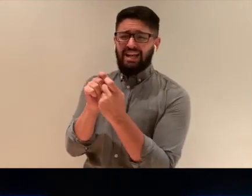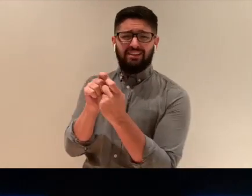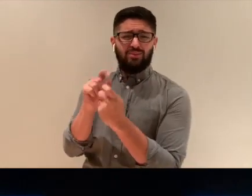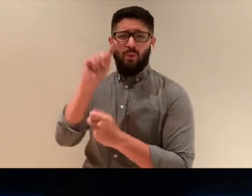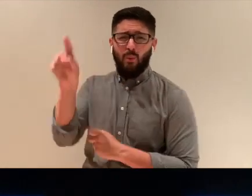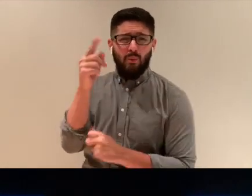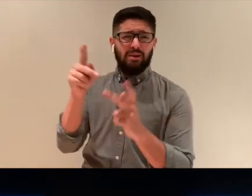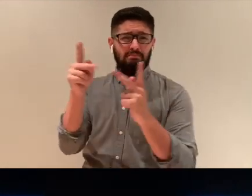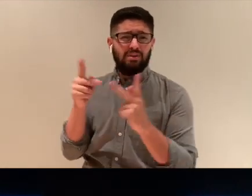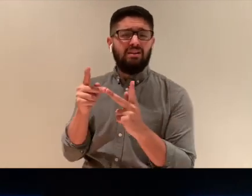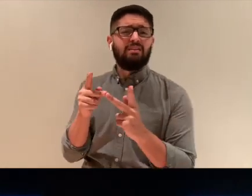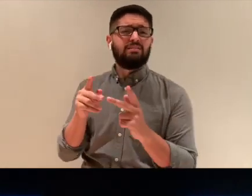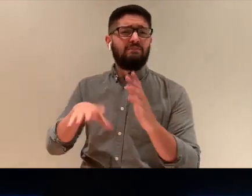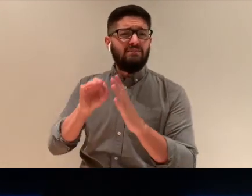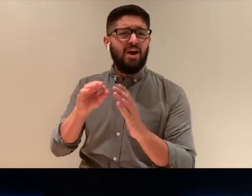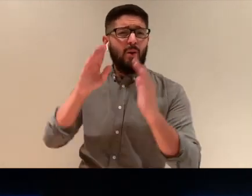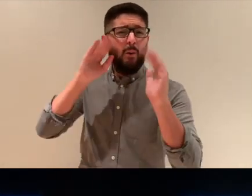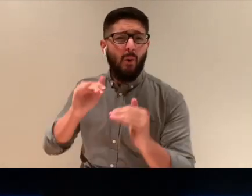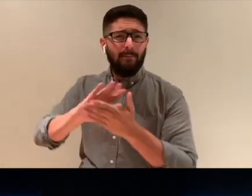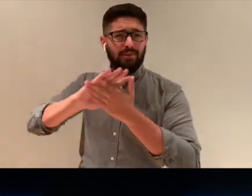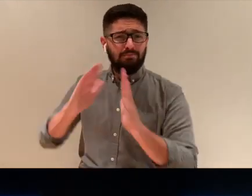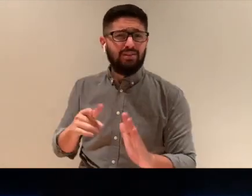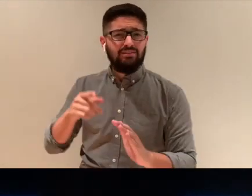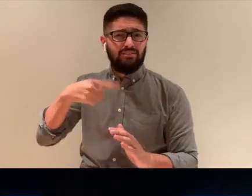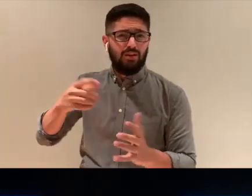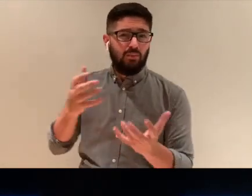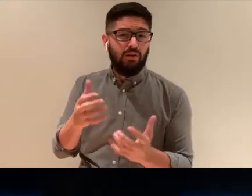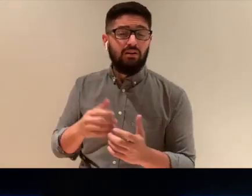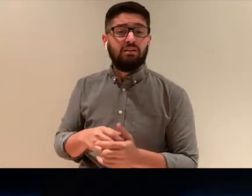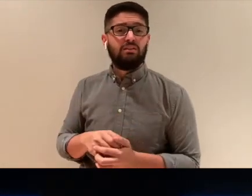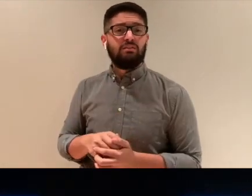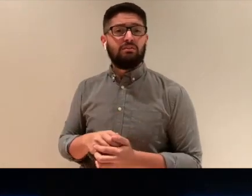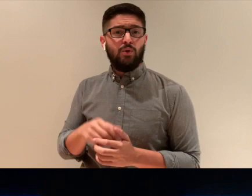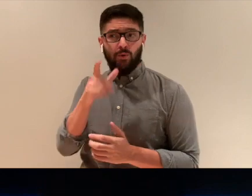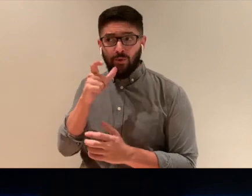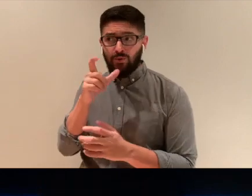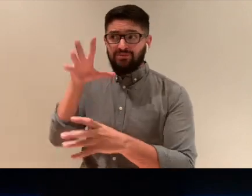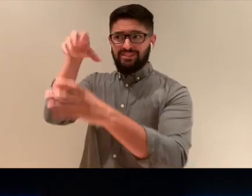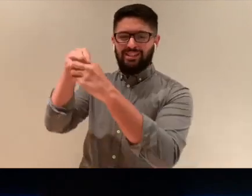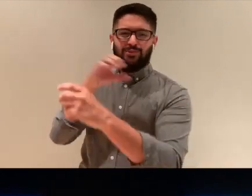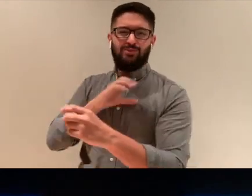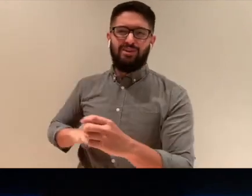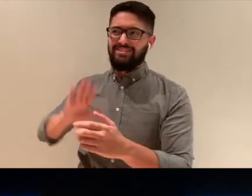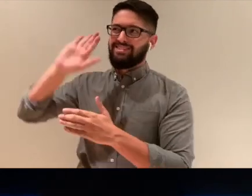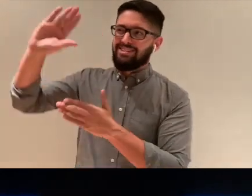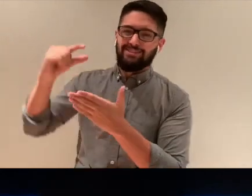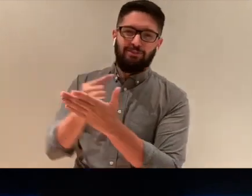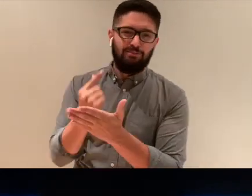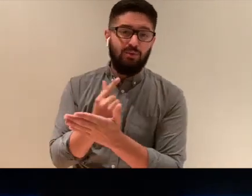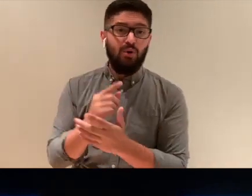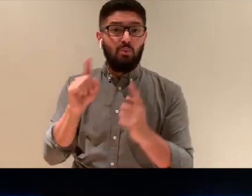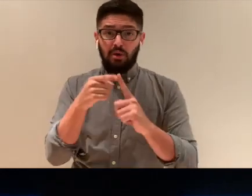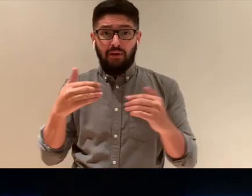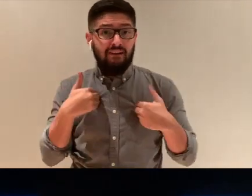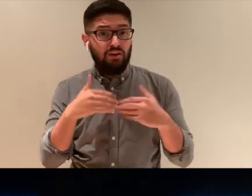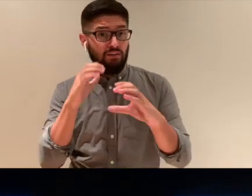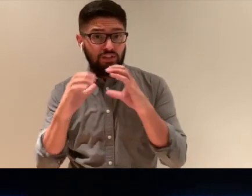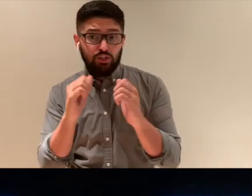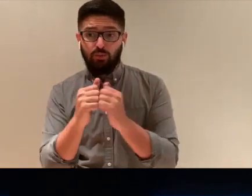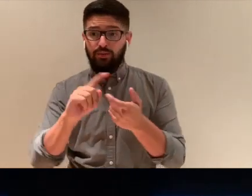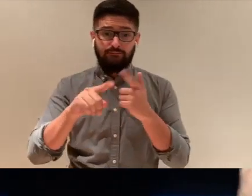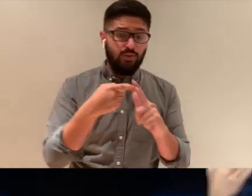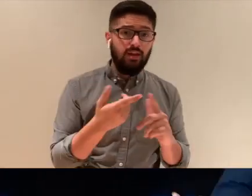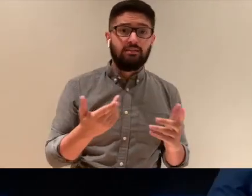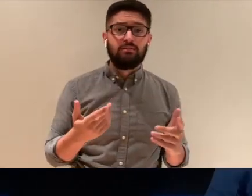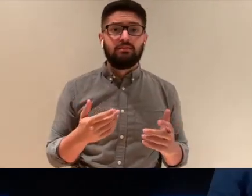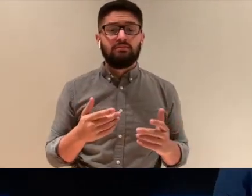the only place where they can find the hope and the peace that they're longing for, and that is in Christ and his gospel. And so whenever you